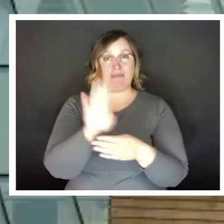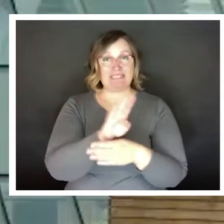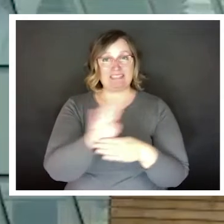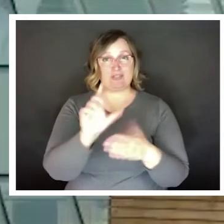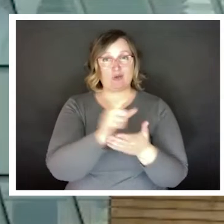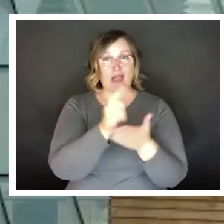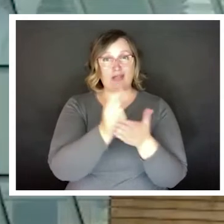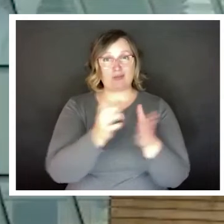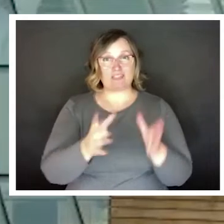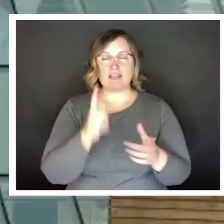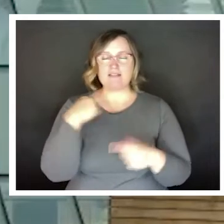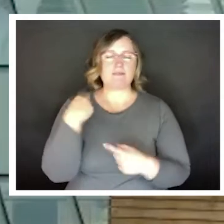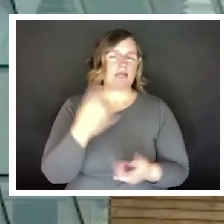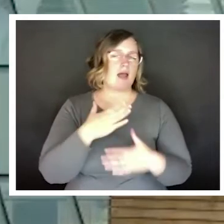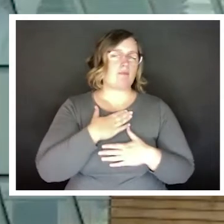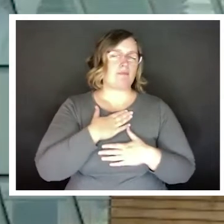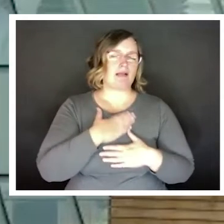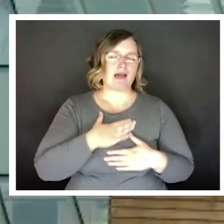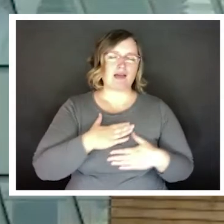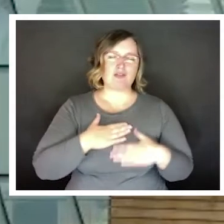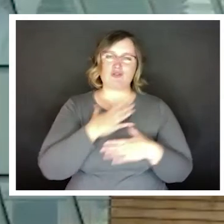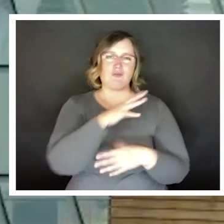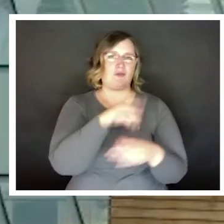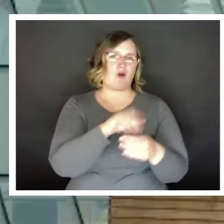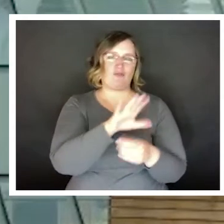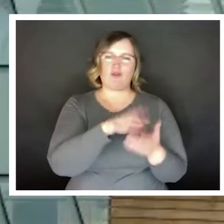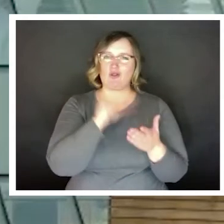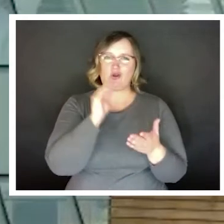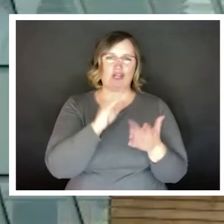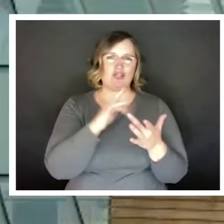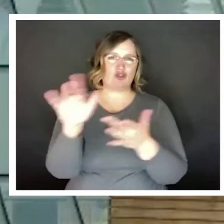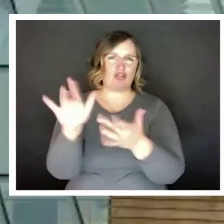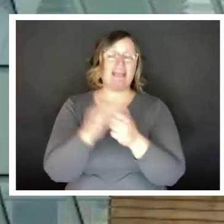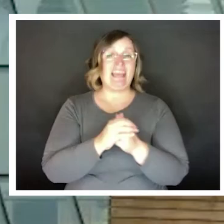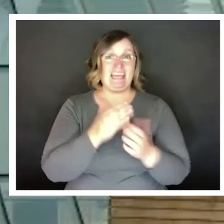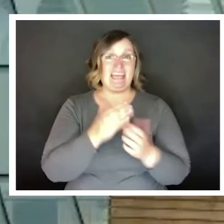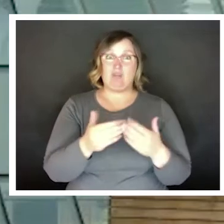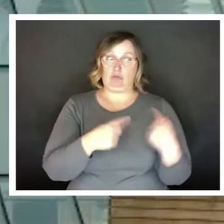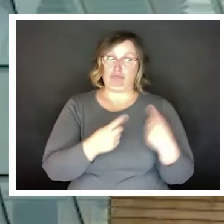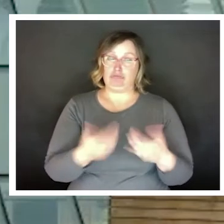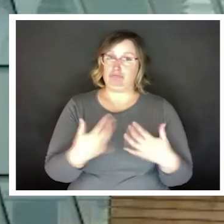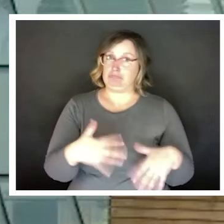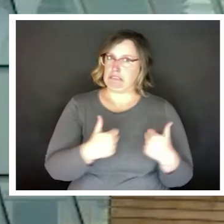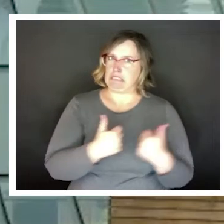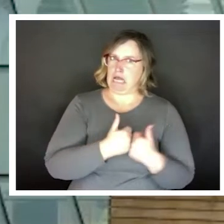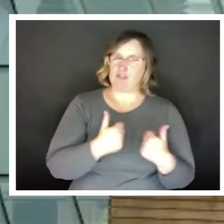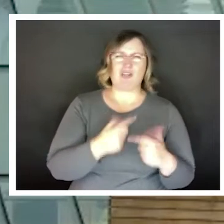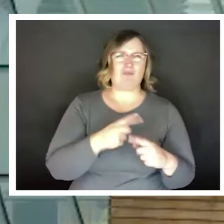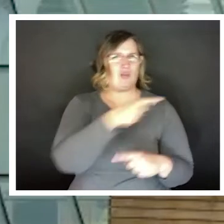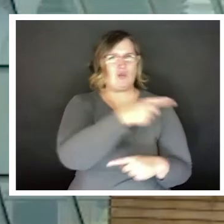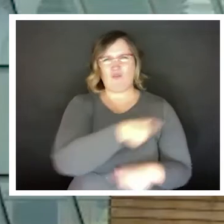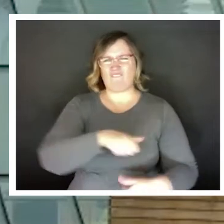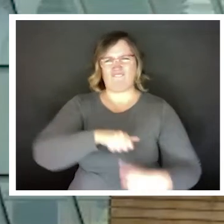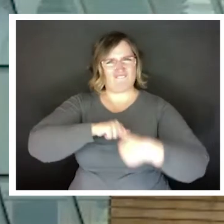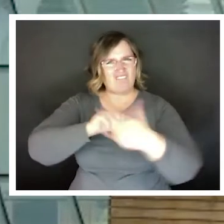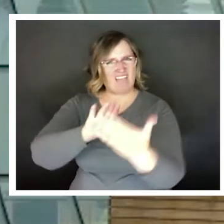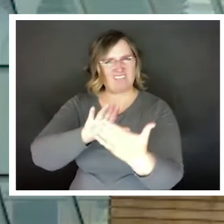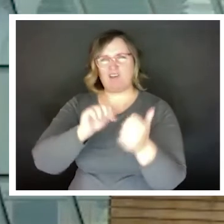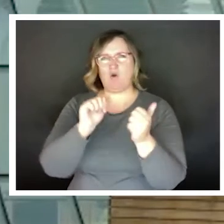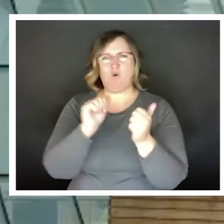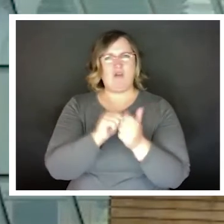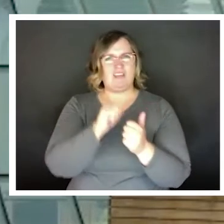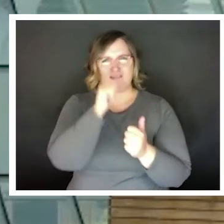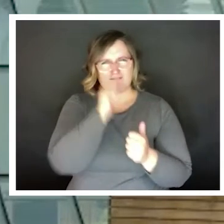been a pleasure being a part of your learning journey. And although times have been challenging, you've faced that challenge with resilience and